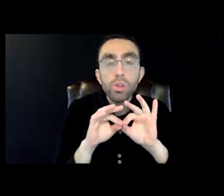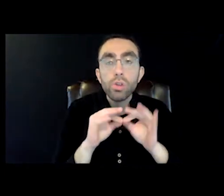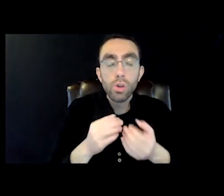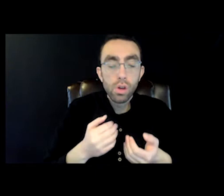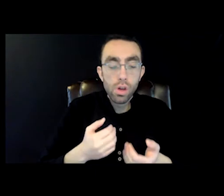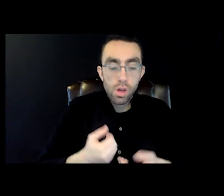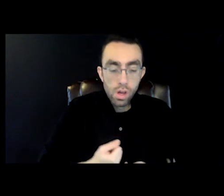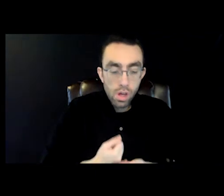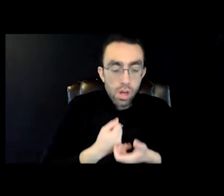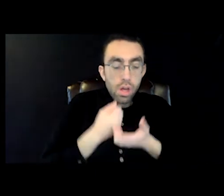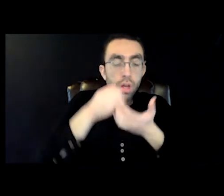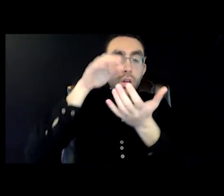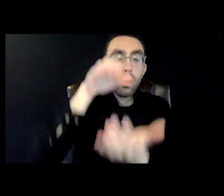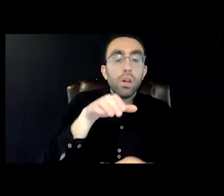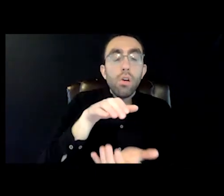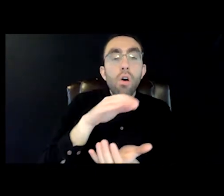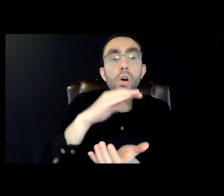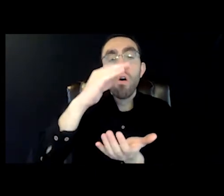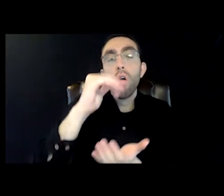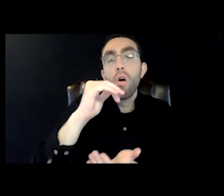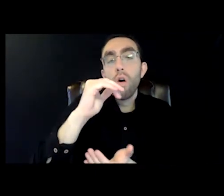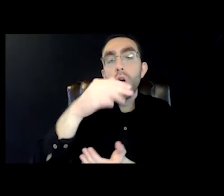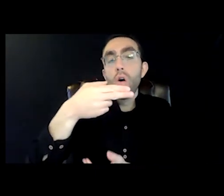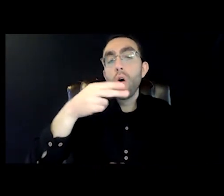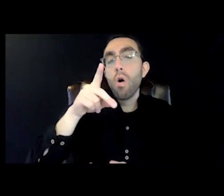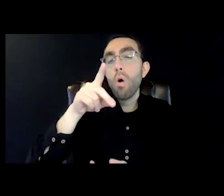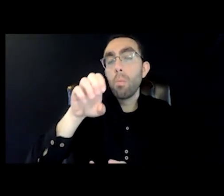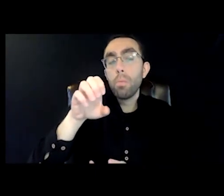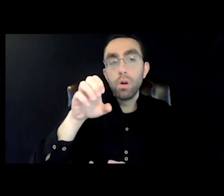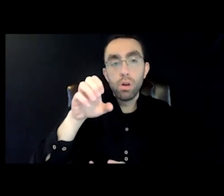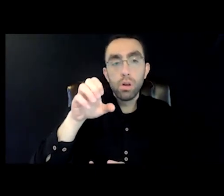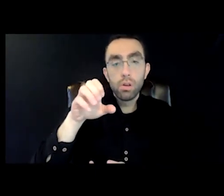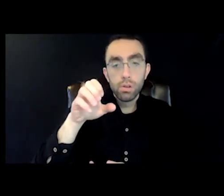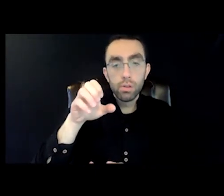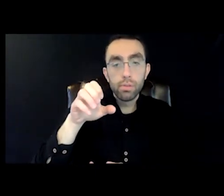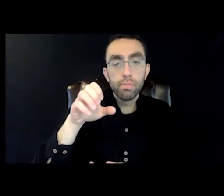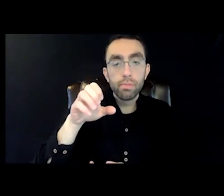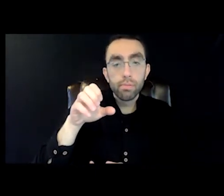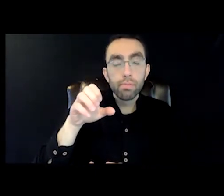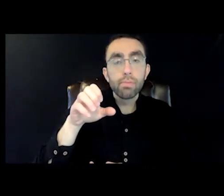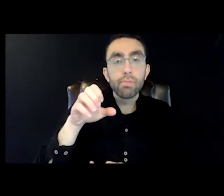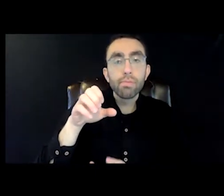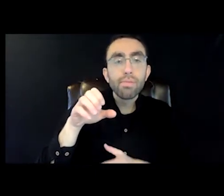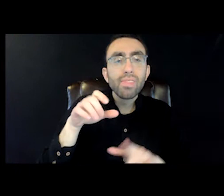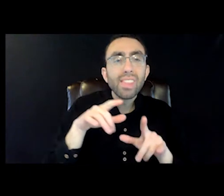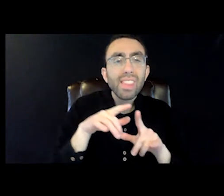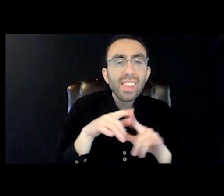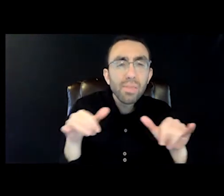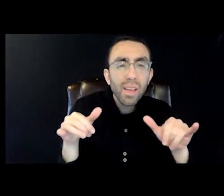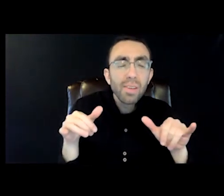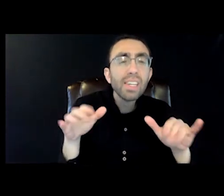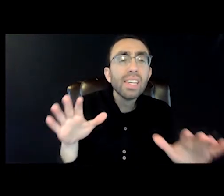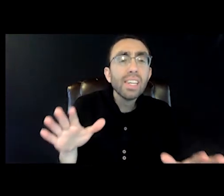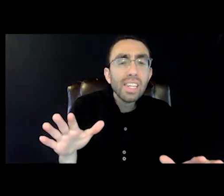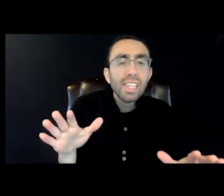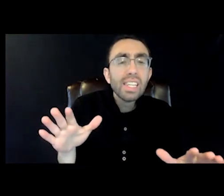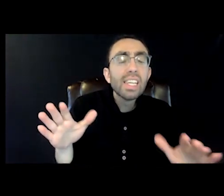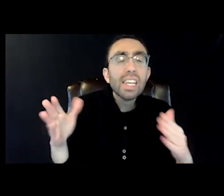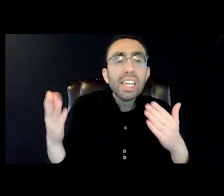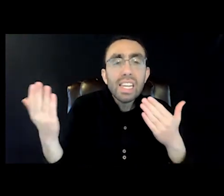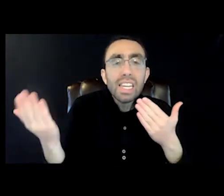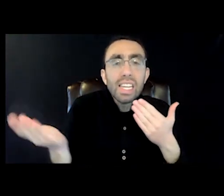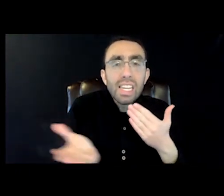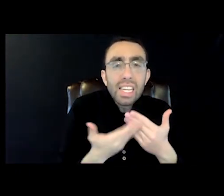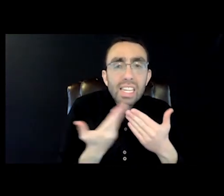And also remembering, I think it's really easy to come in and think that